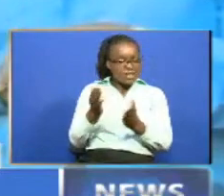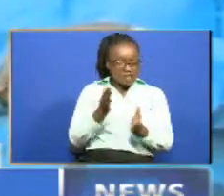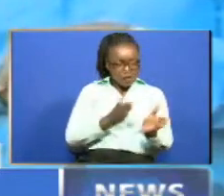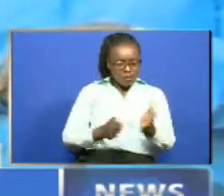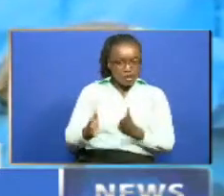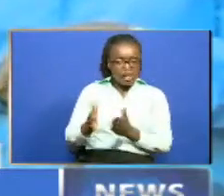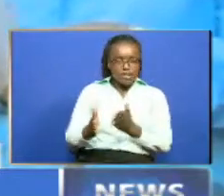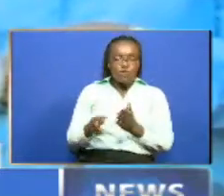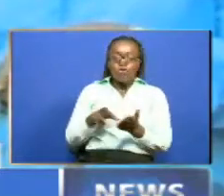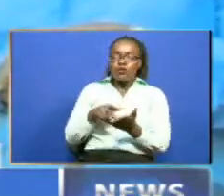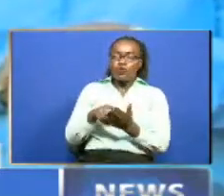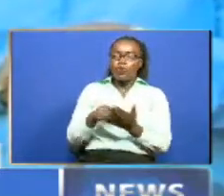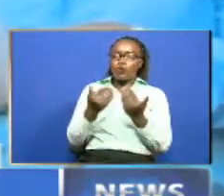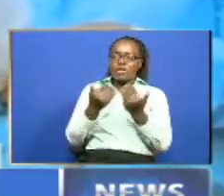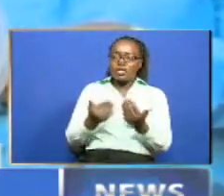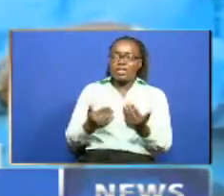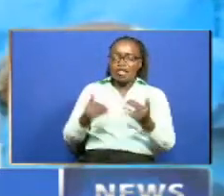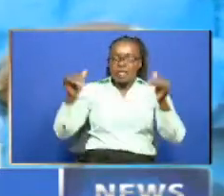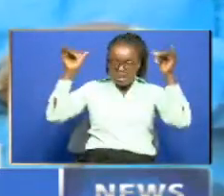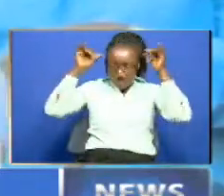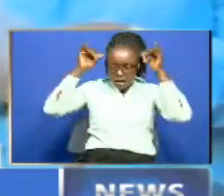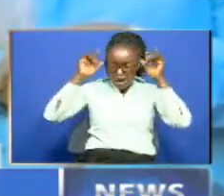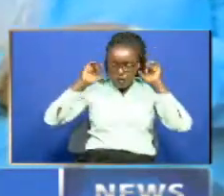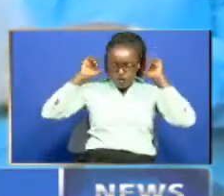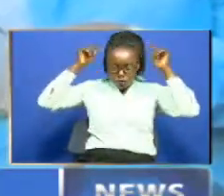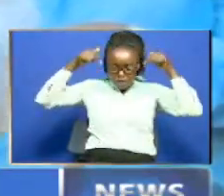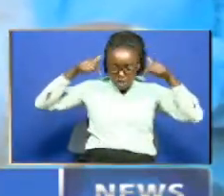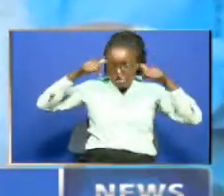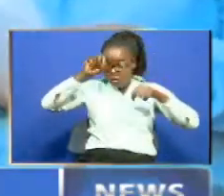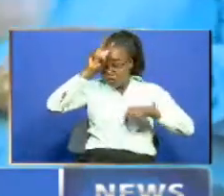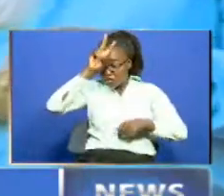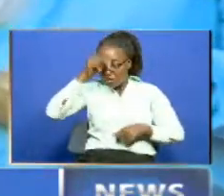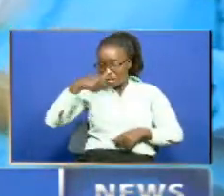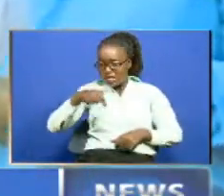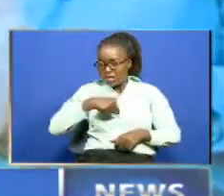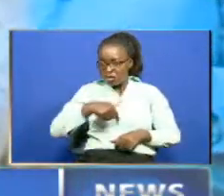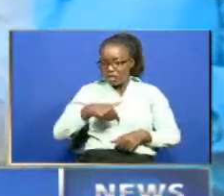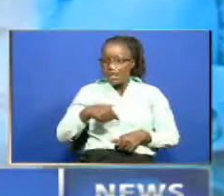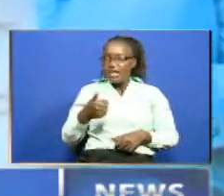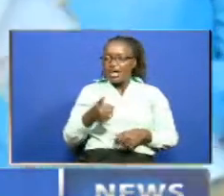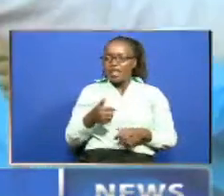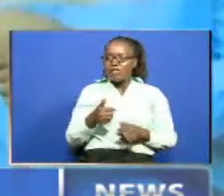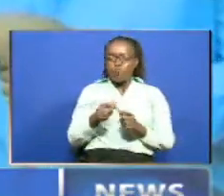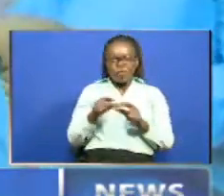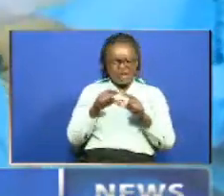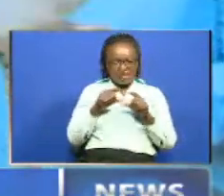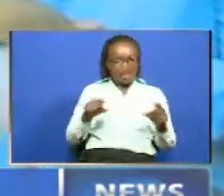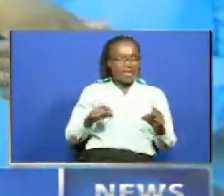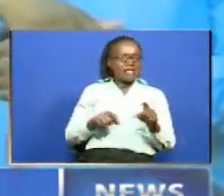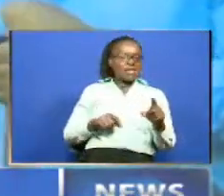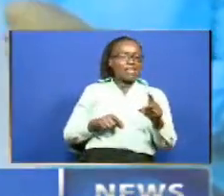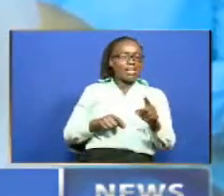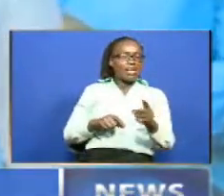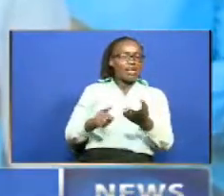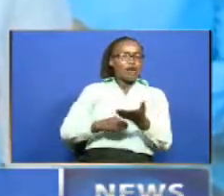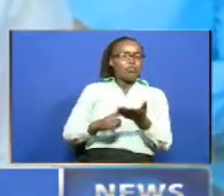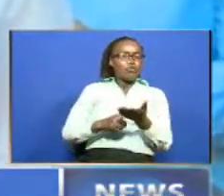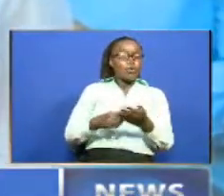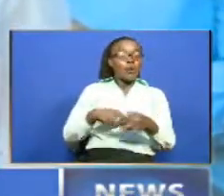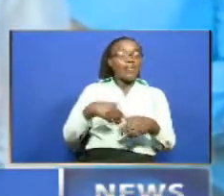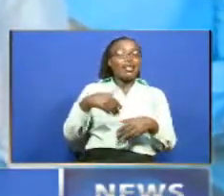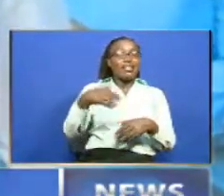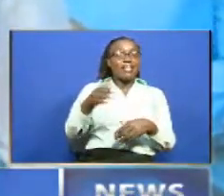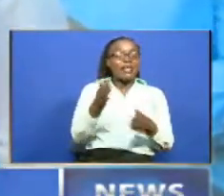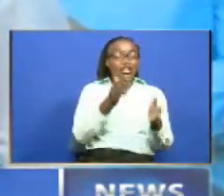na watoto na ng'ombe na kondoo na mbuzi zetu ati tuweke kwa card iende na mzungu ati alafu